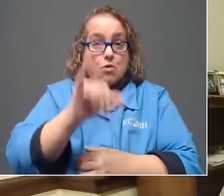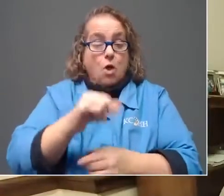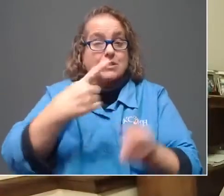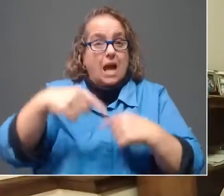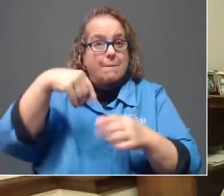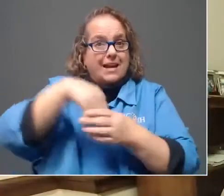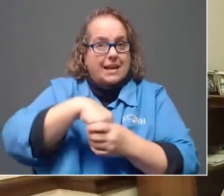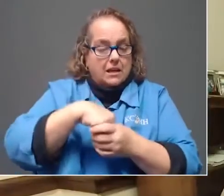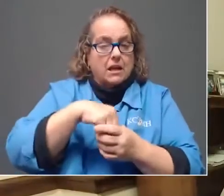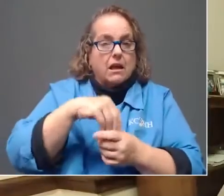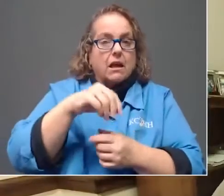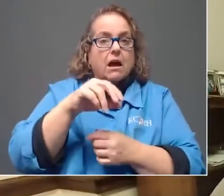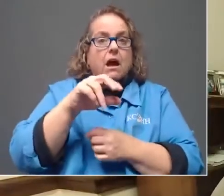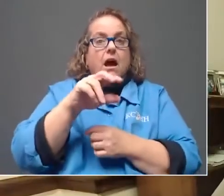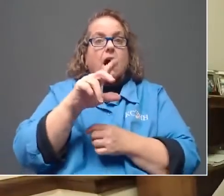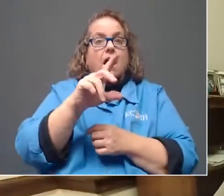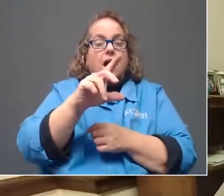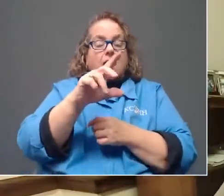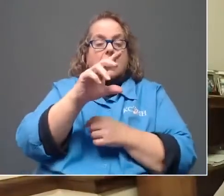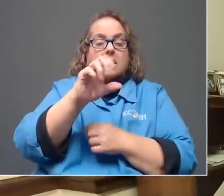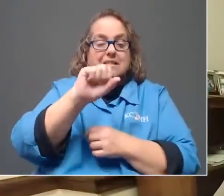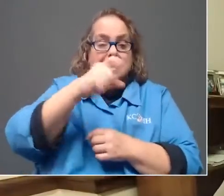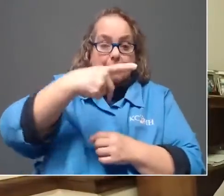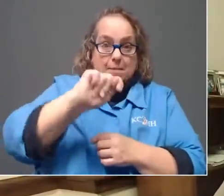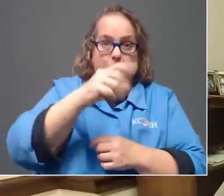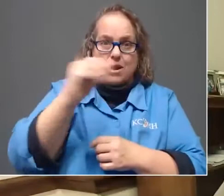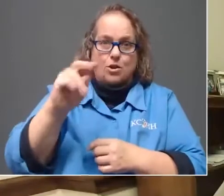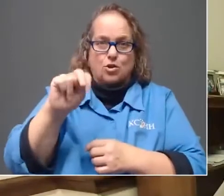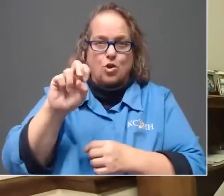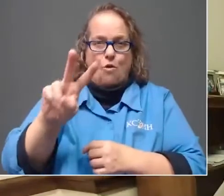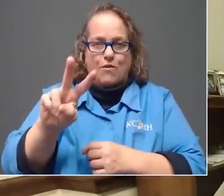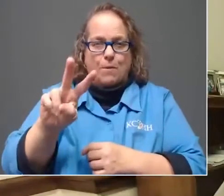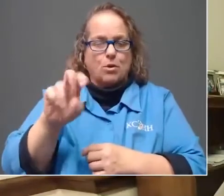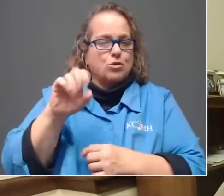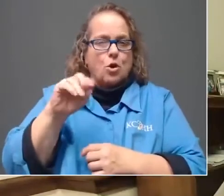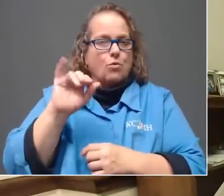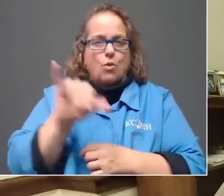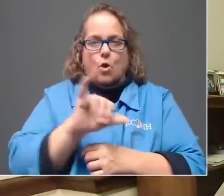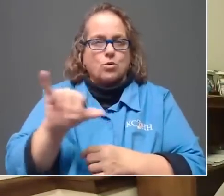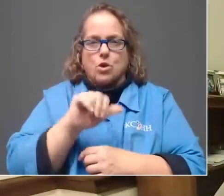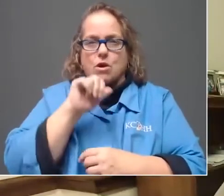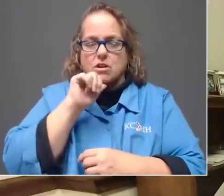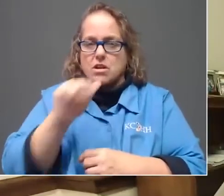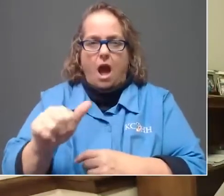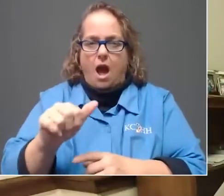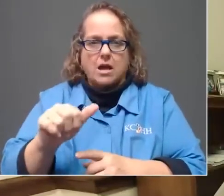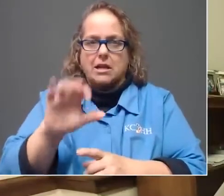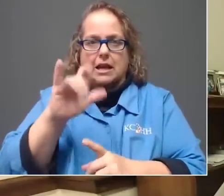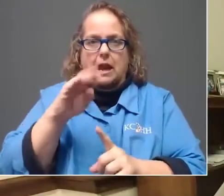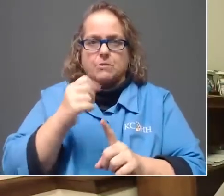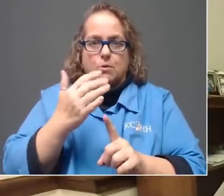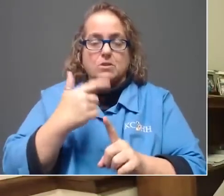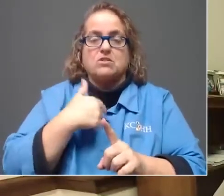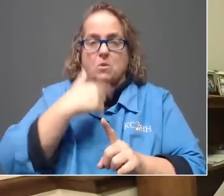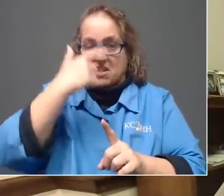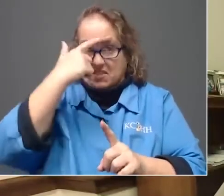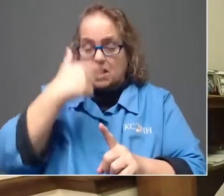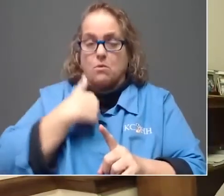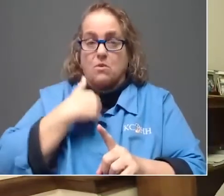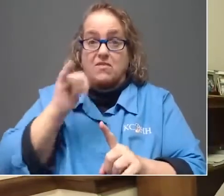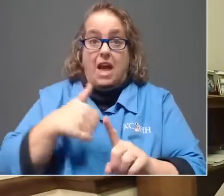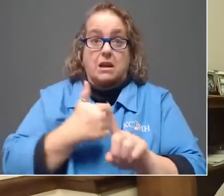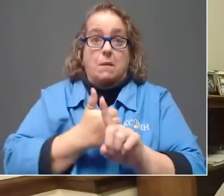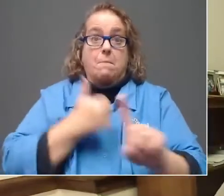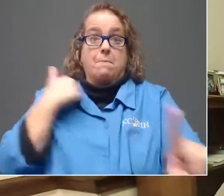even very aged claims. So we believe we've made a good dent in the backlog of claims that we had